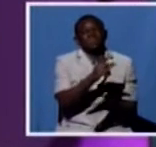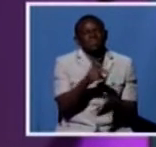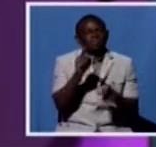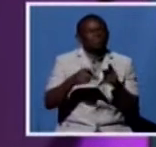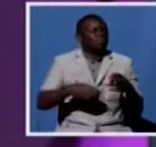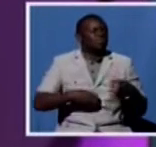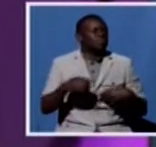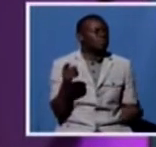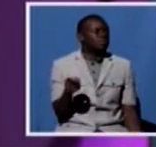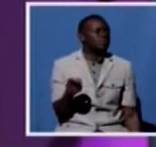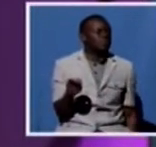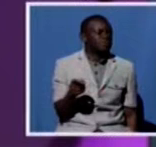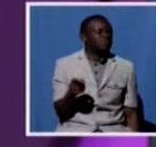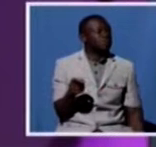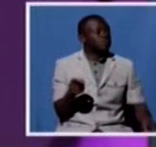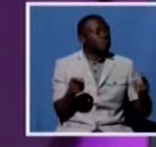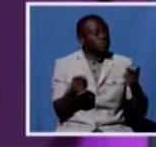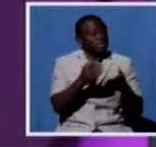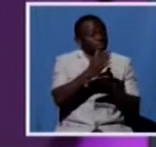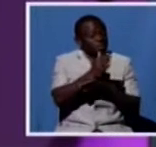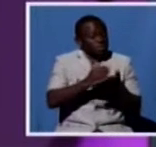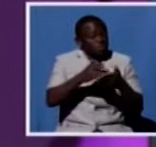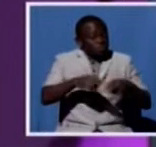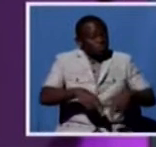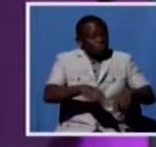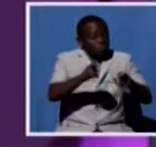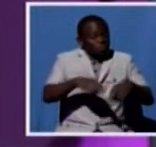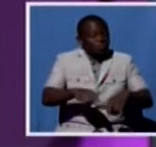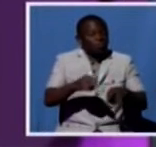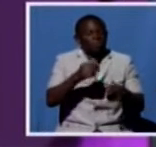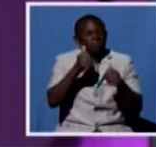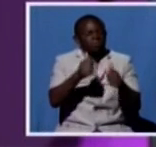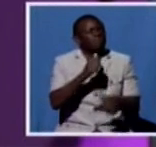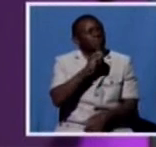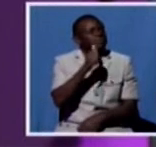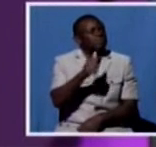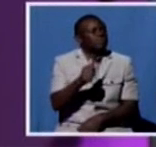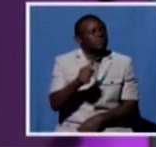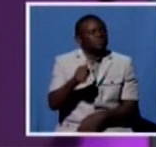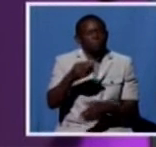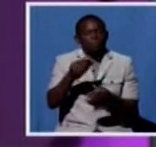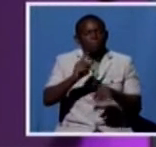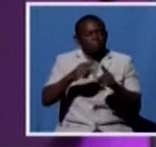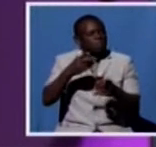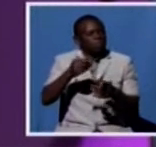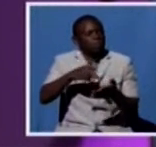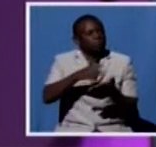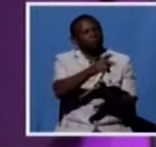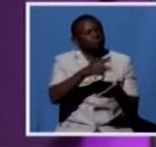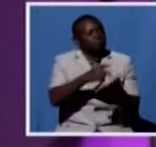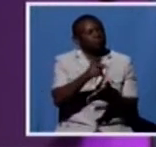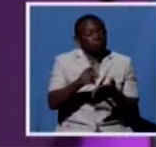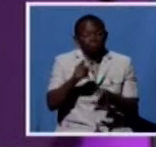still in a dilapidated state justifies the concern that probably the toll fees are going towards payment of salaries for civil